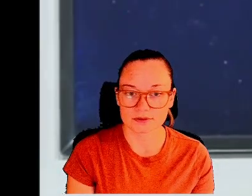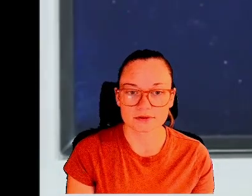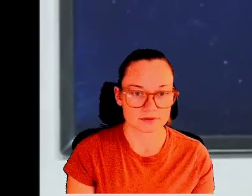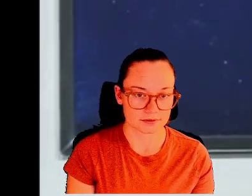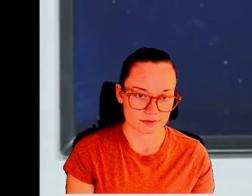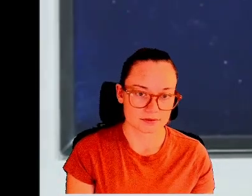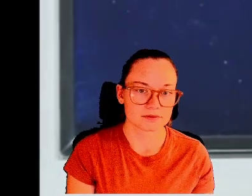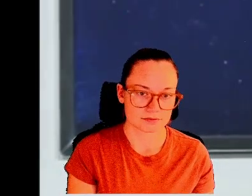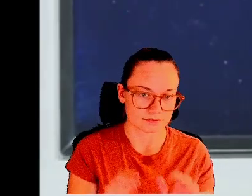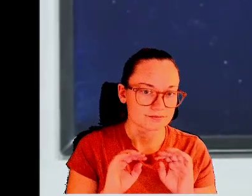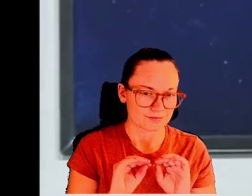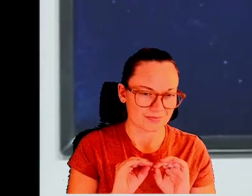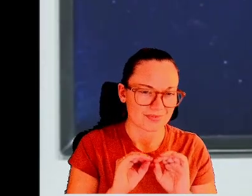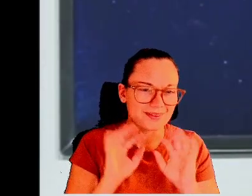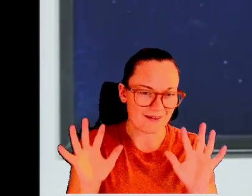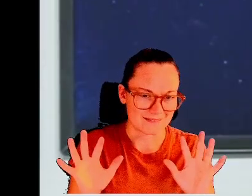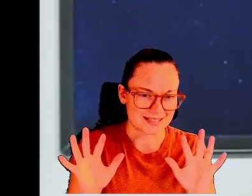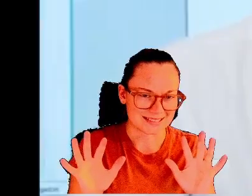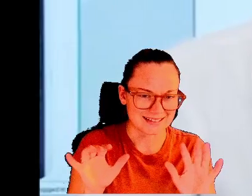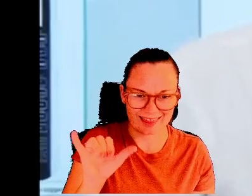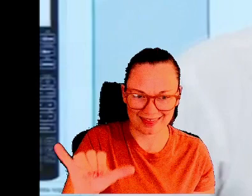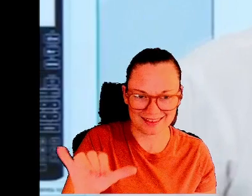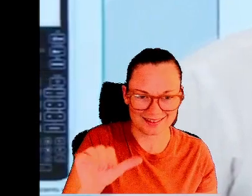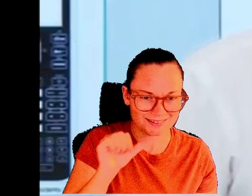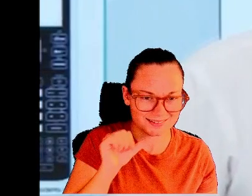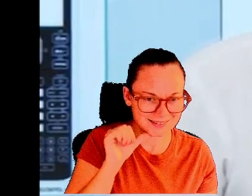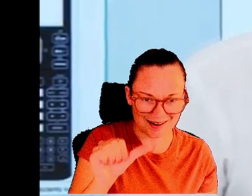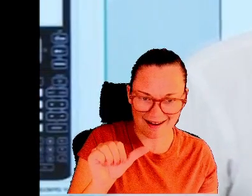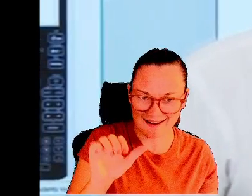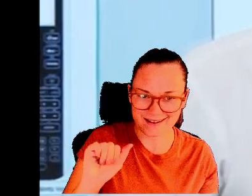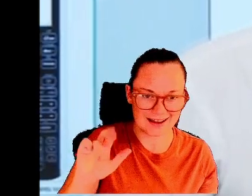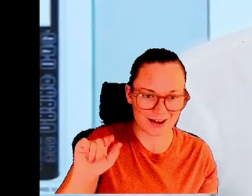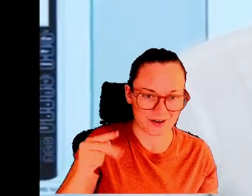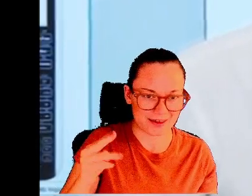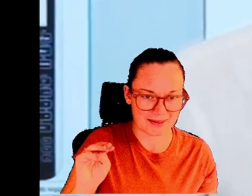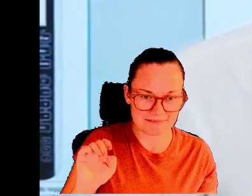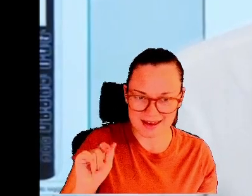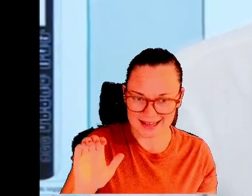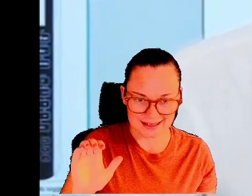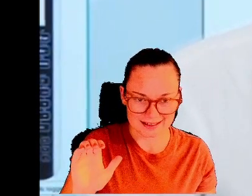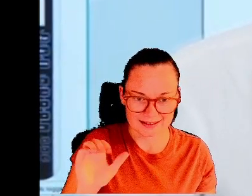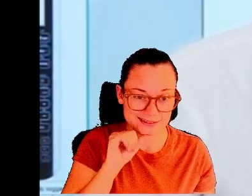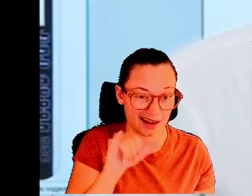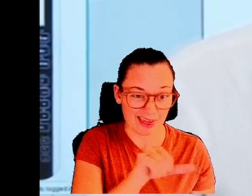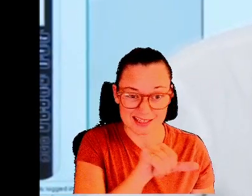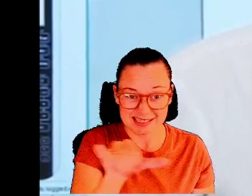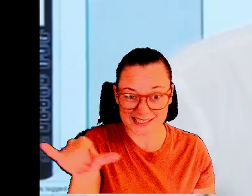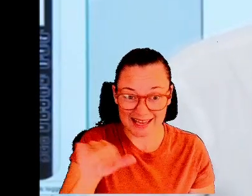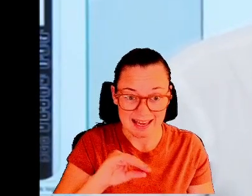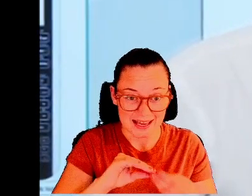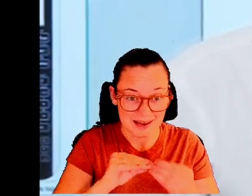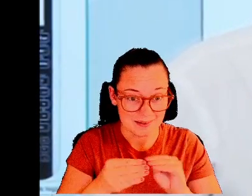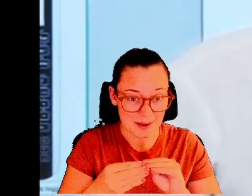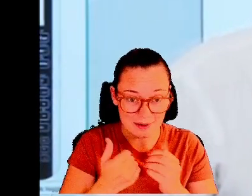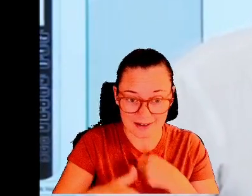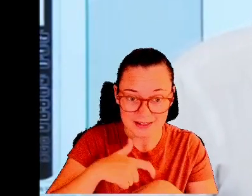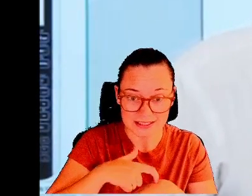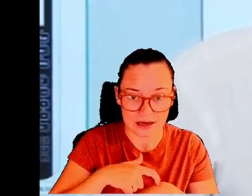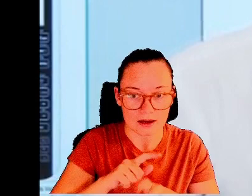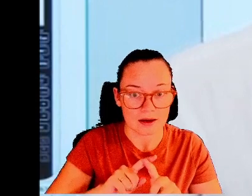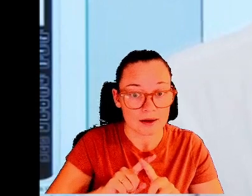Obviously, this sequence is not arithmetic. We're not adding the same amount each time. What we are